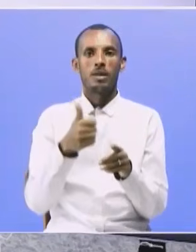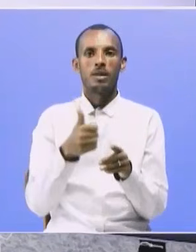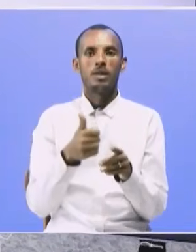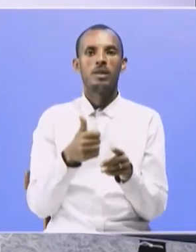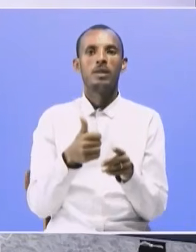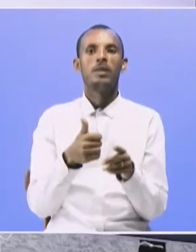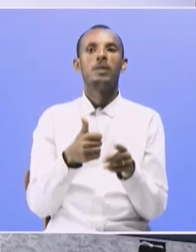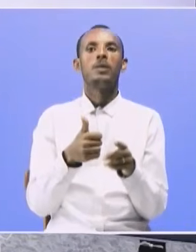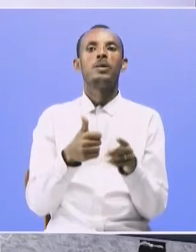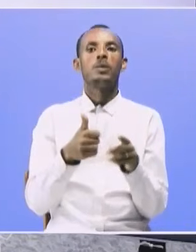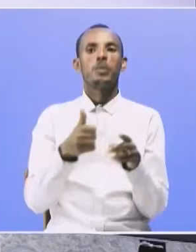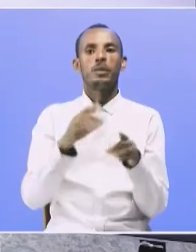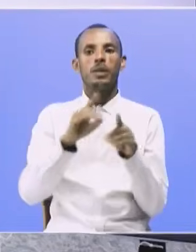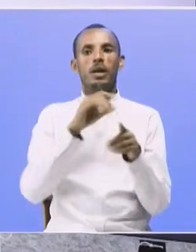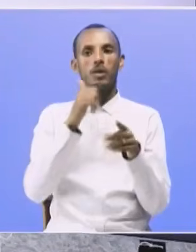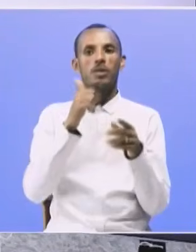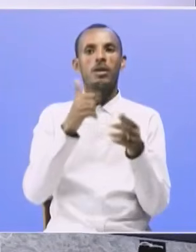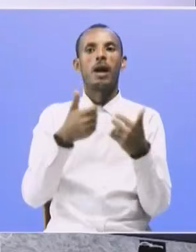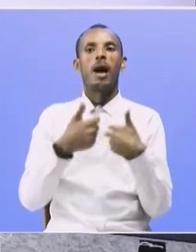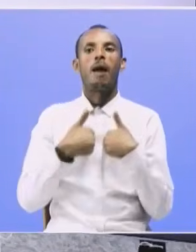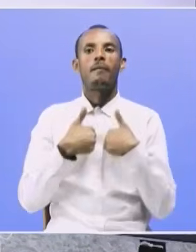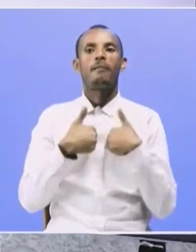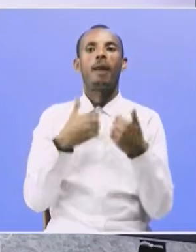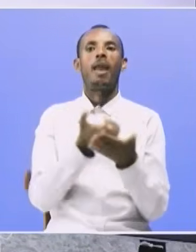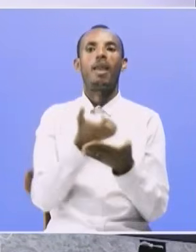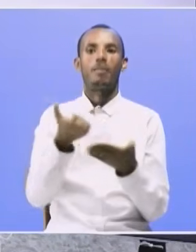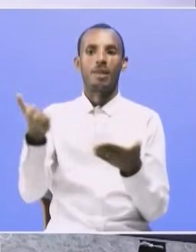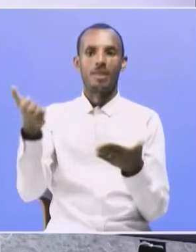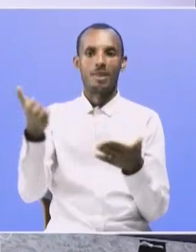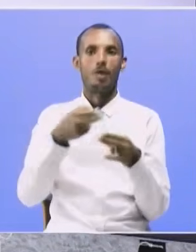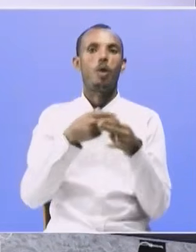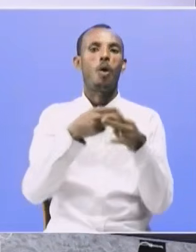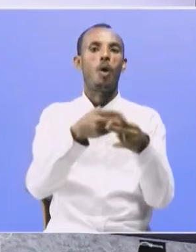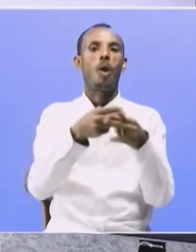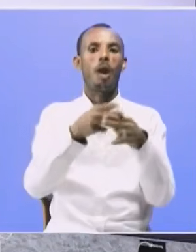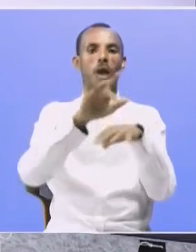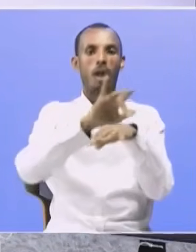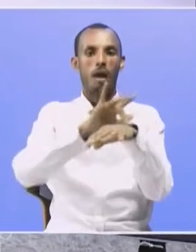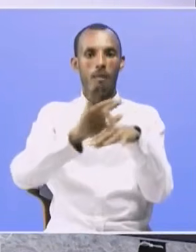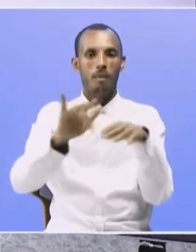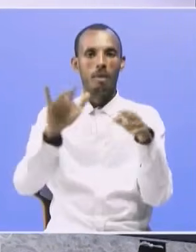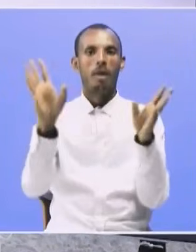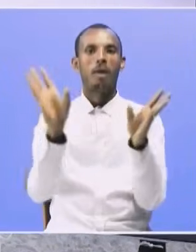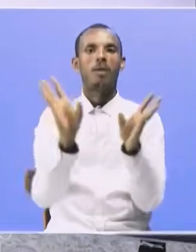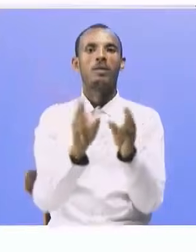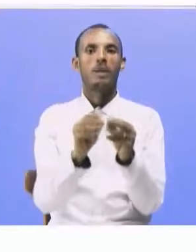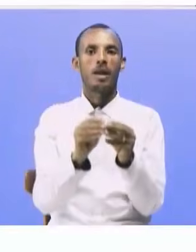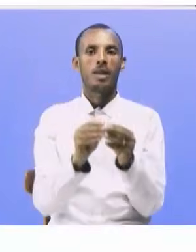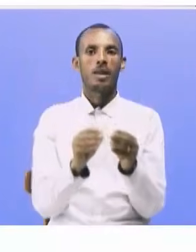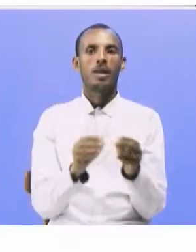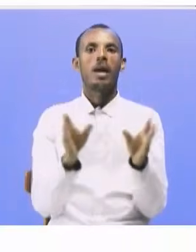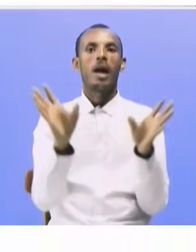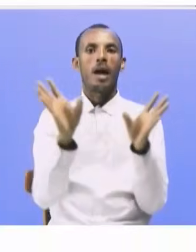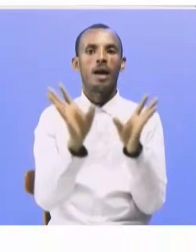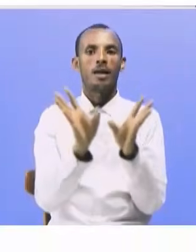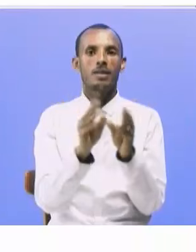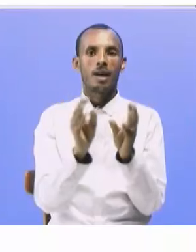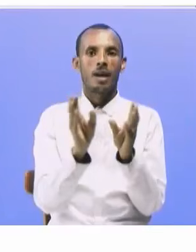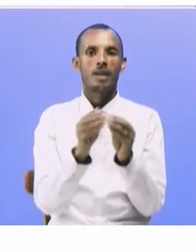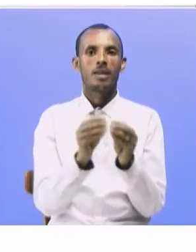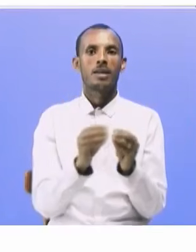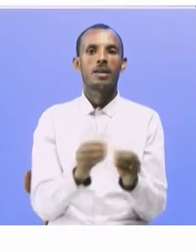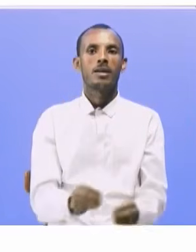does not have an element is called empty set. A set